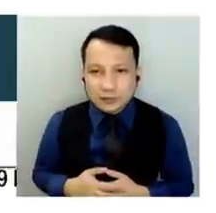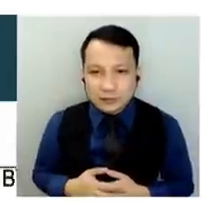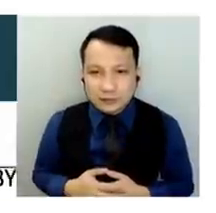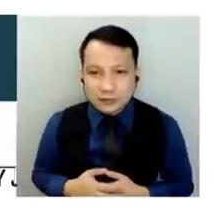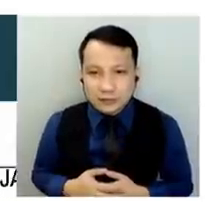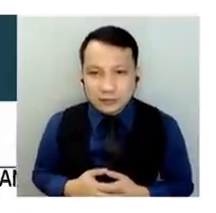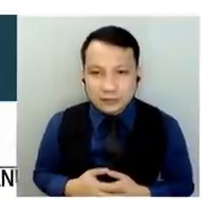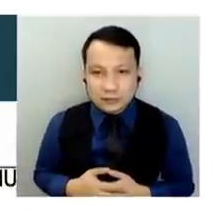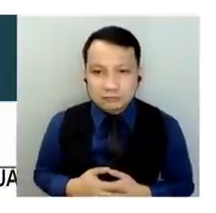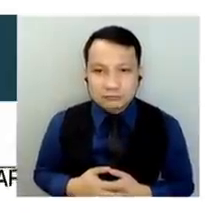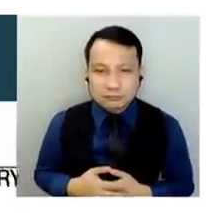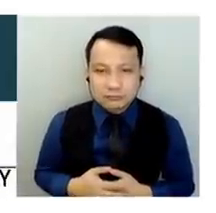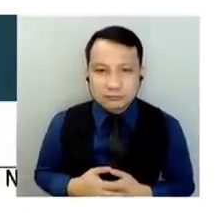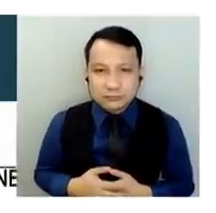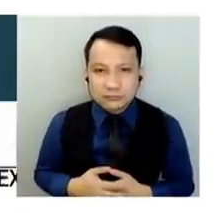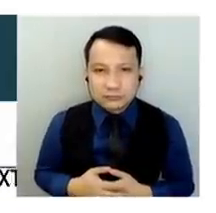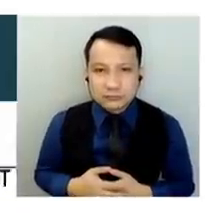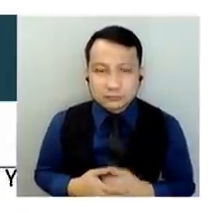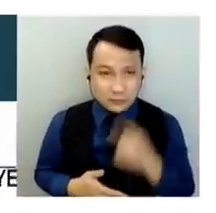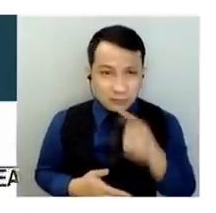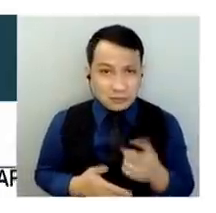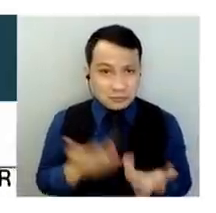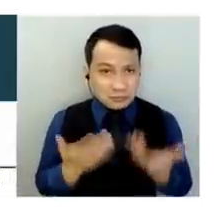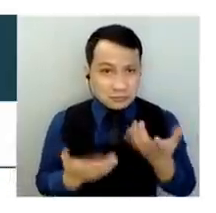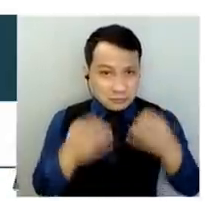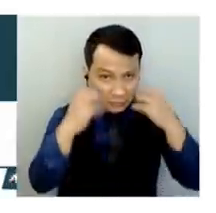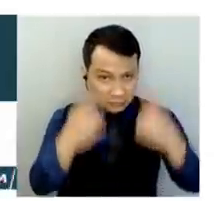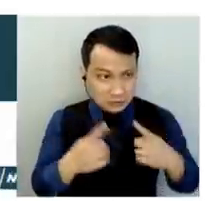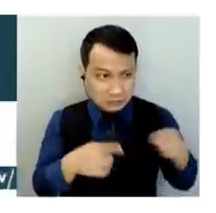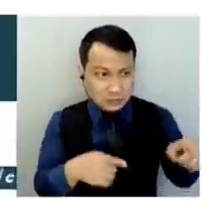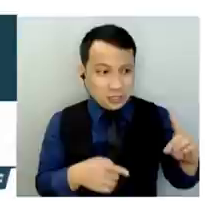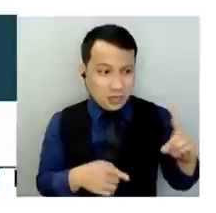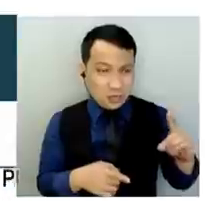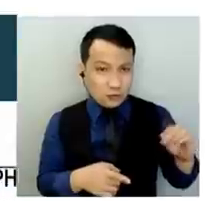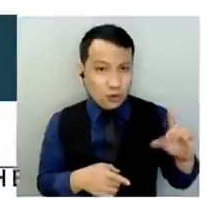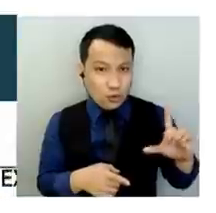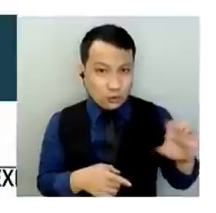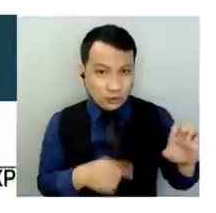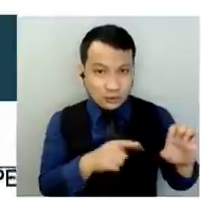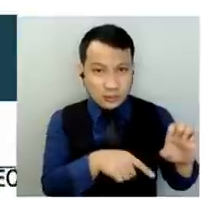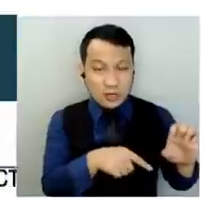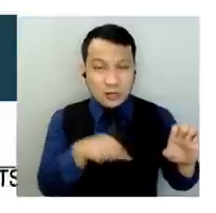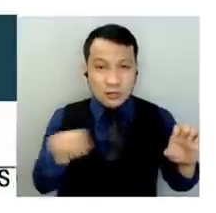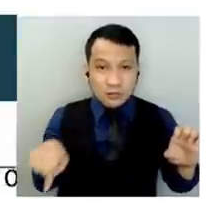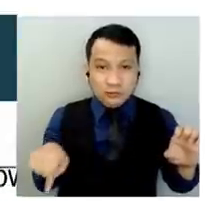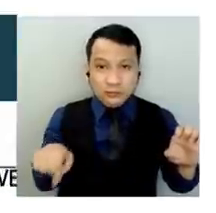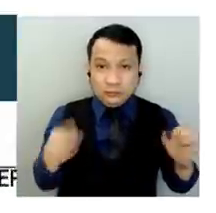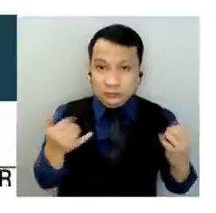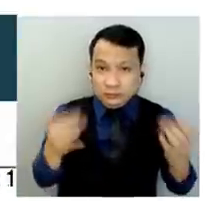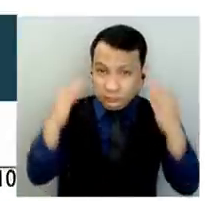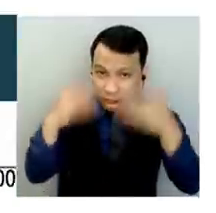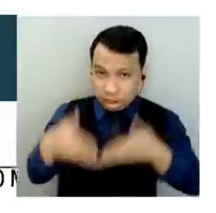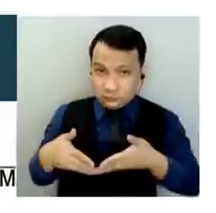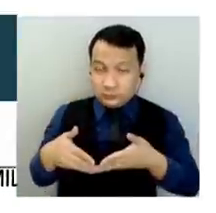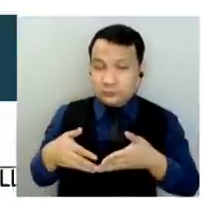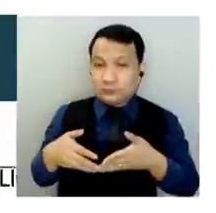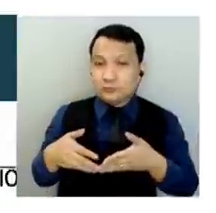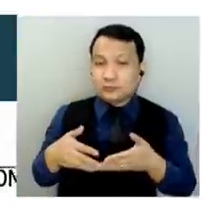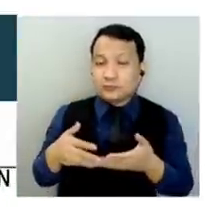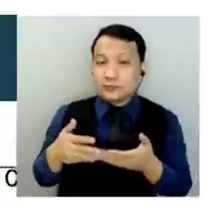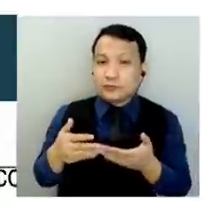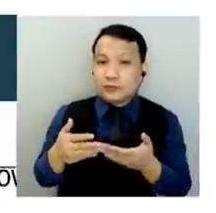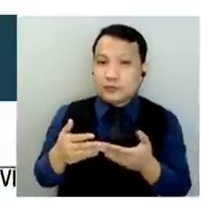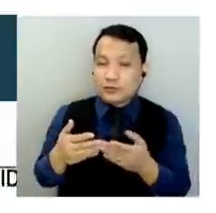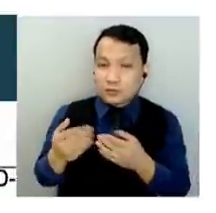something that the education and the labor department should be focusing on right now? Because, you